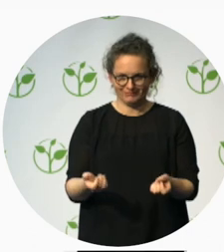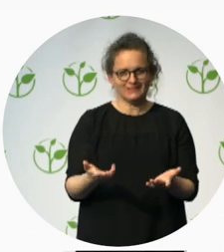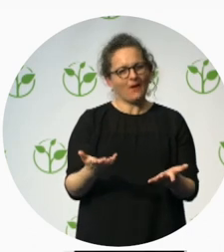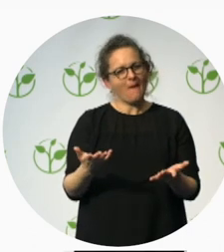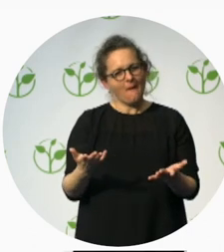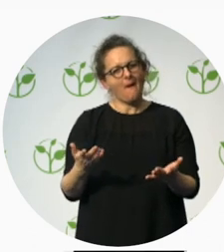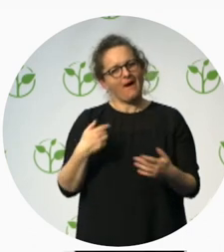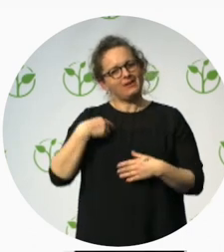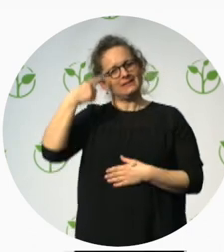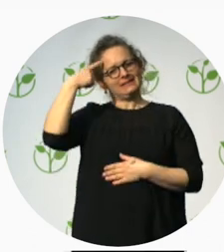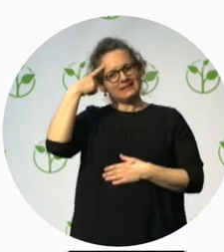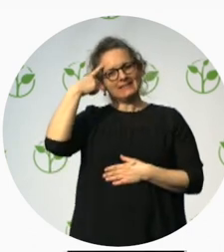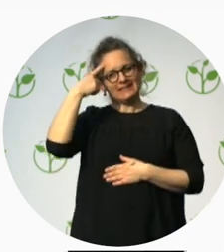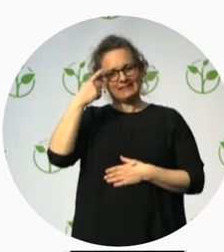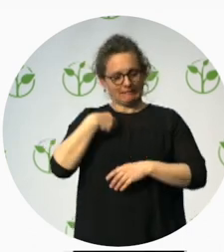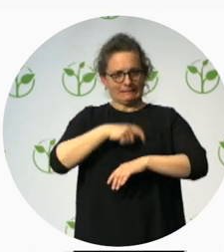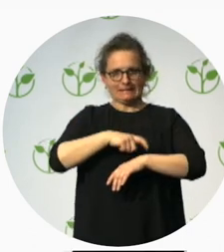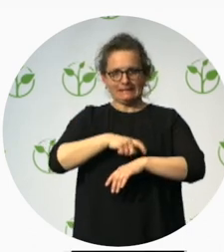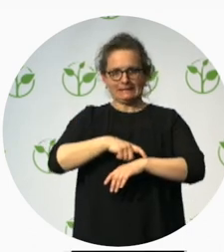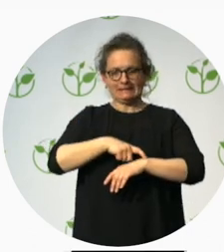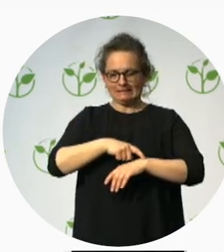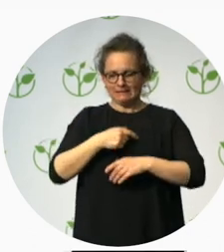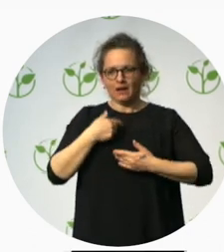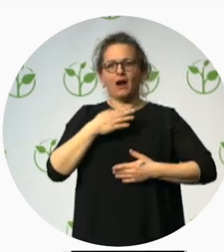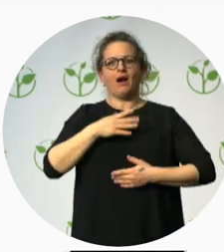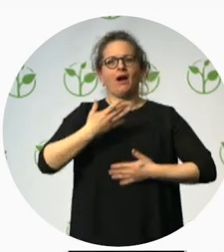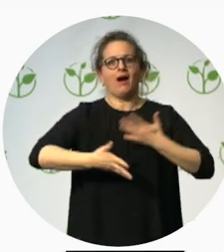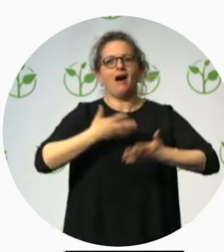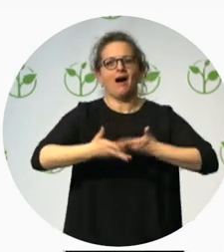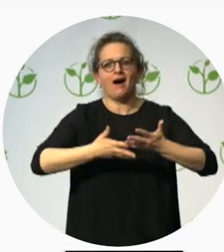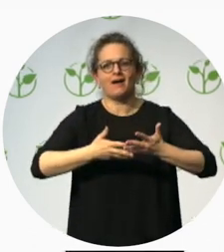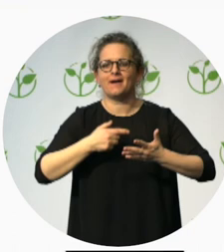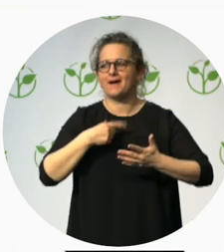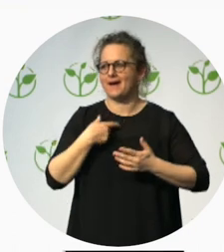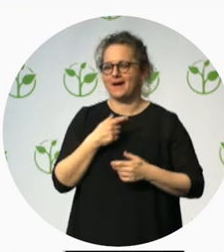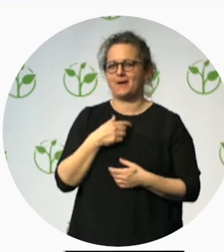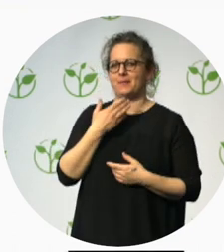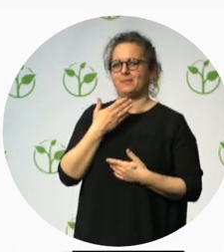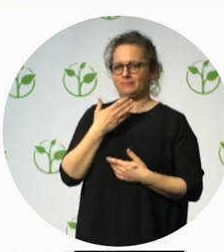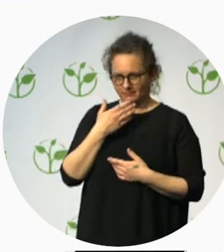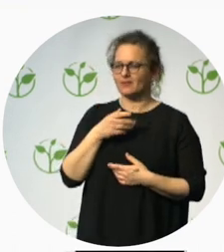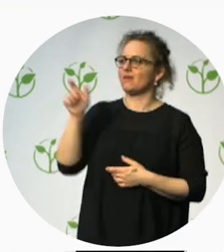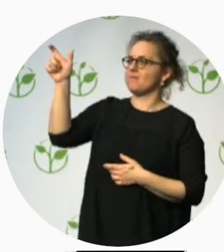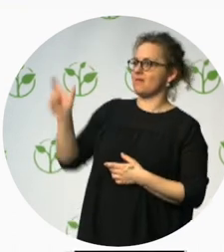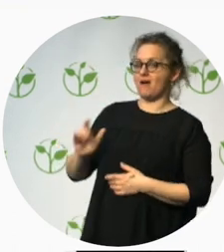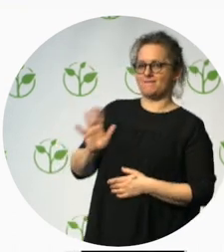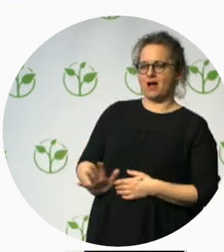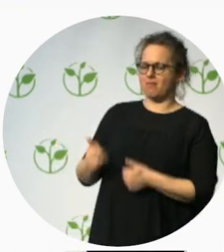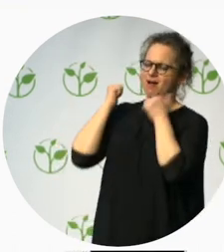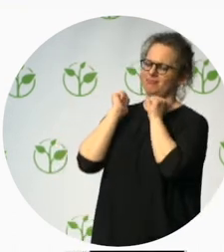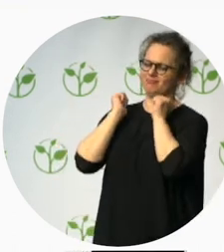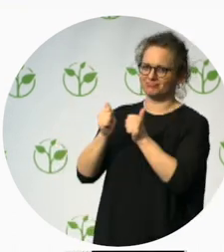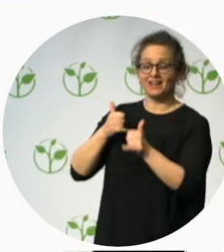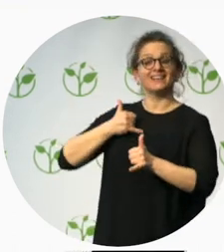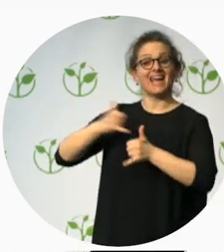capable hands of Caroline Casey, who will launch us all into the award ceremonies. So, have a